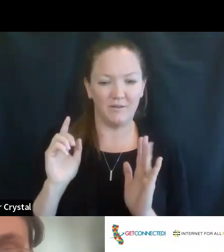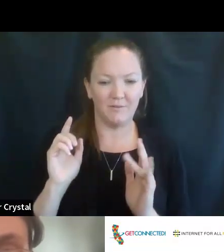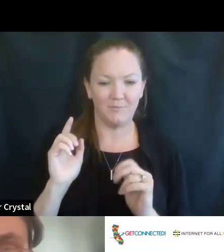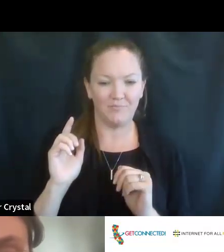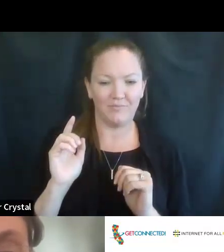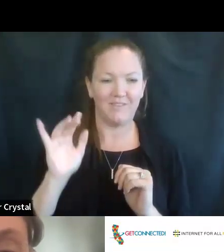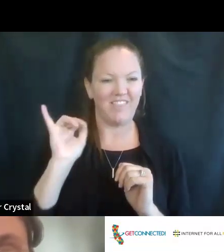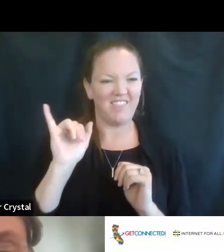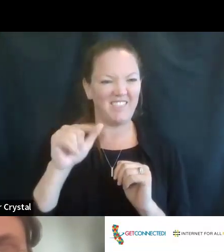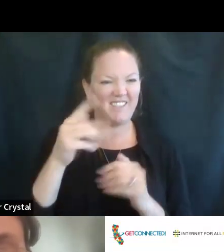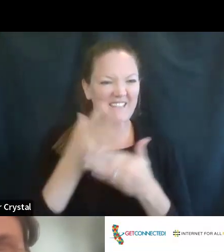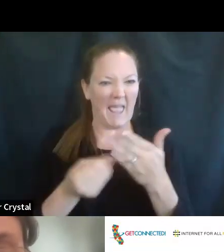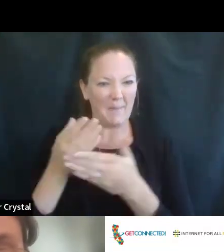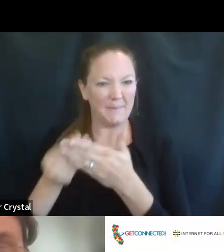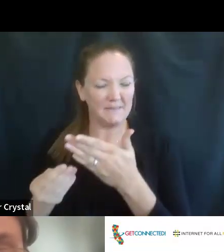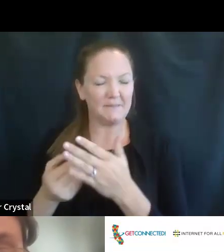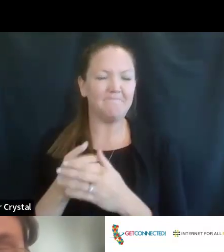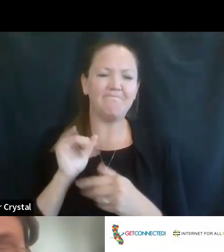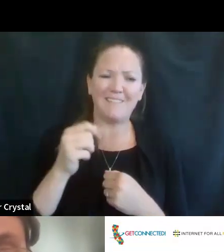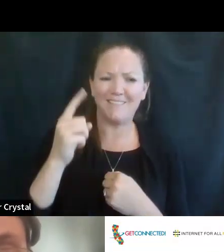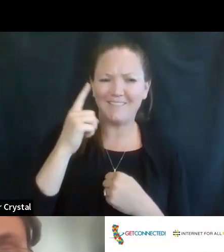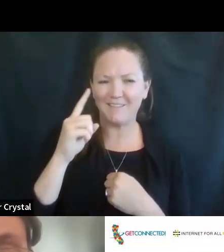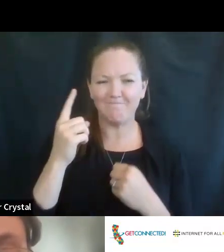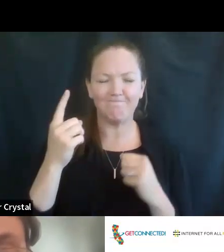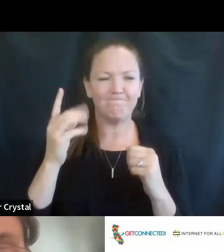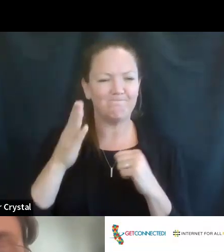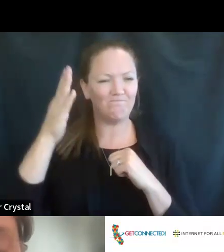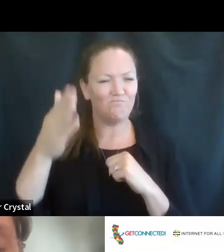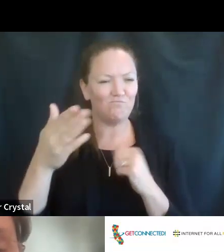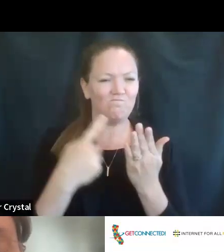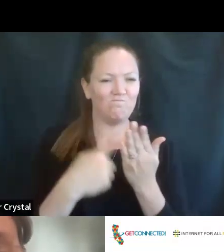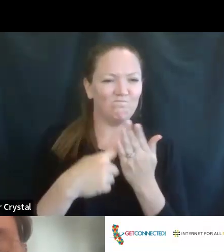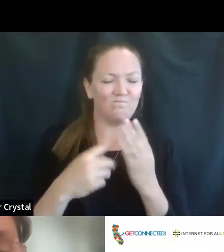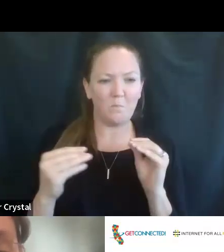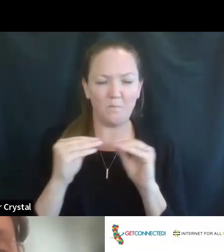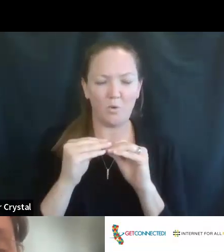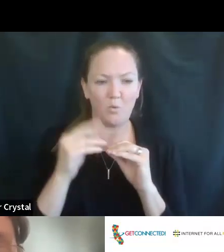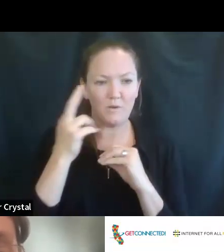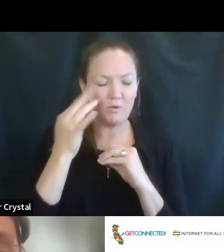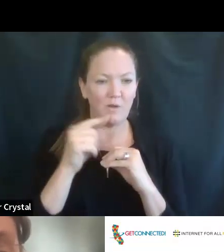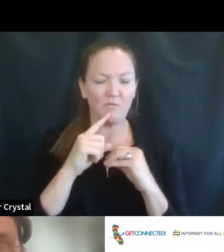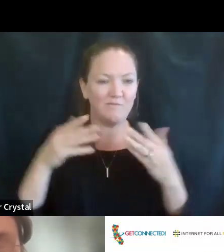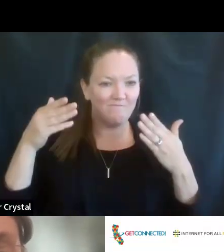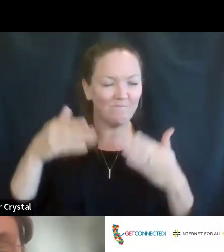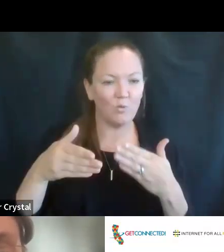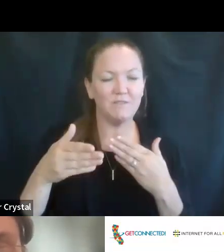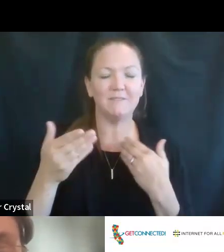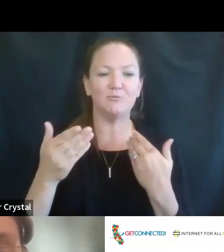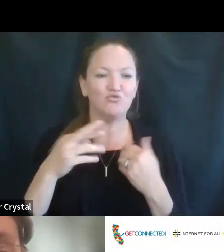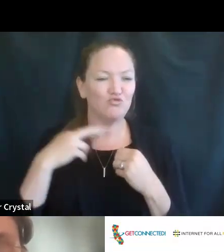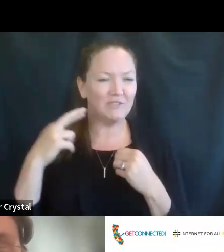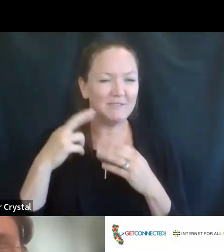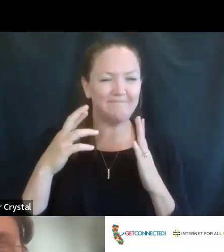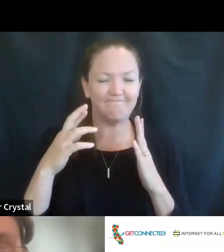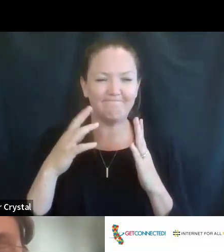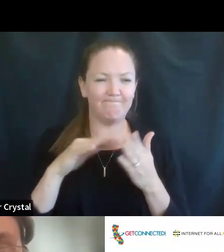and ongoing discussion when we look at how this focuses on vulnerable populations and wanting to make